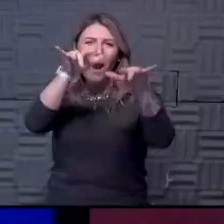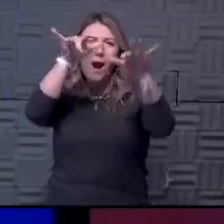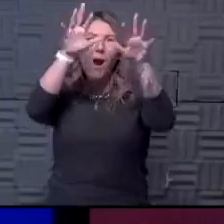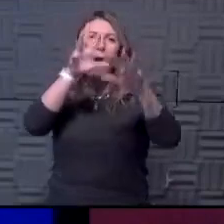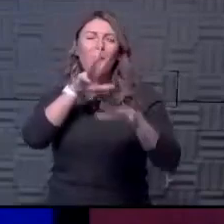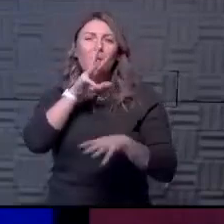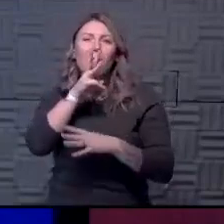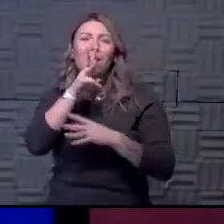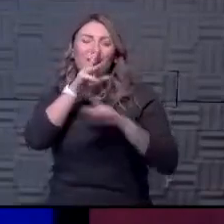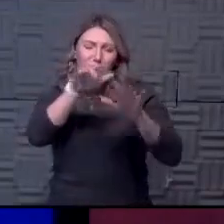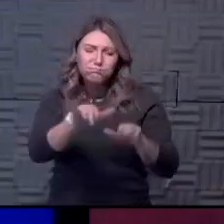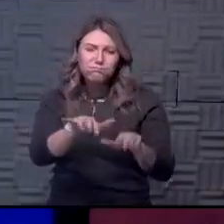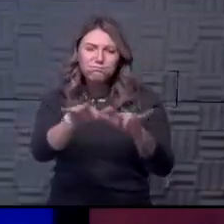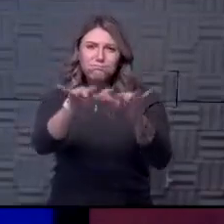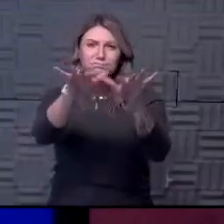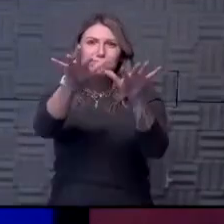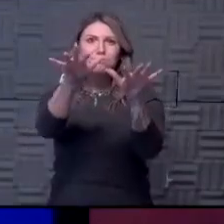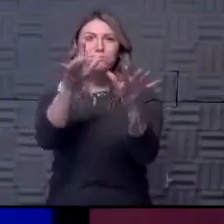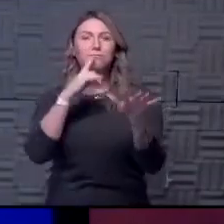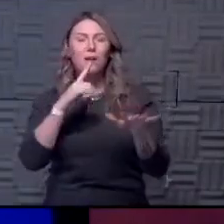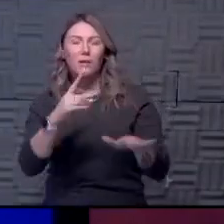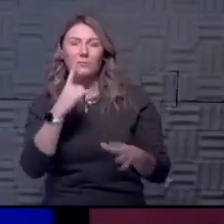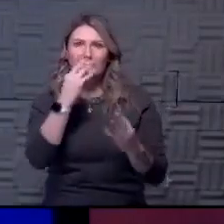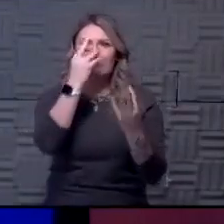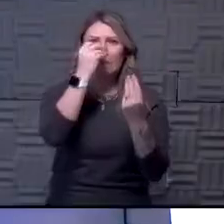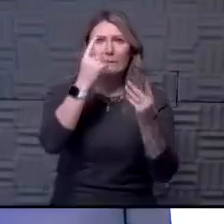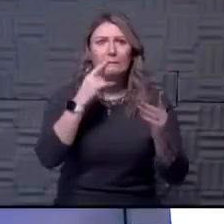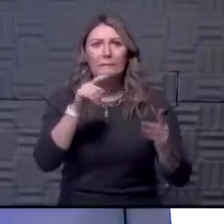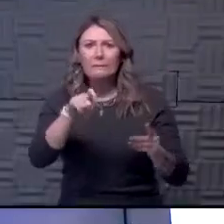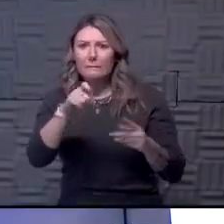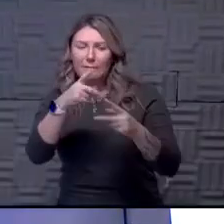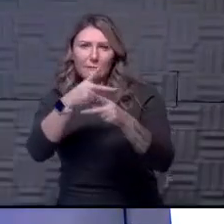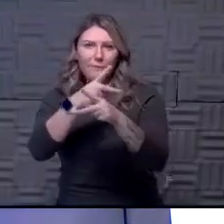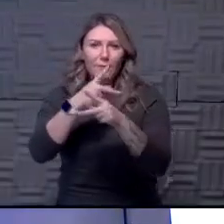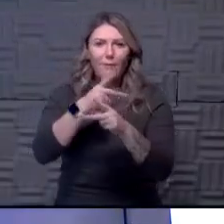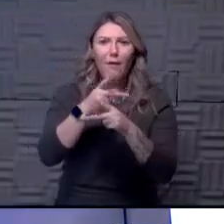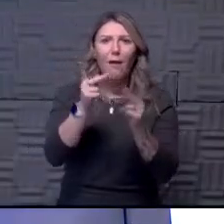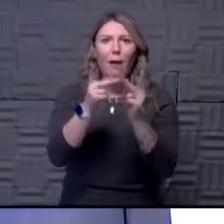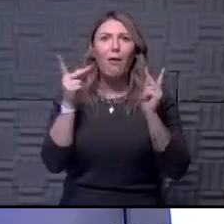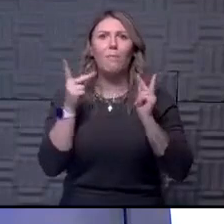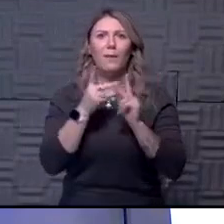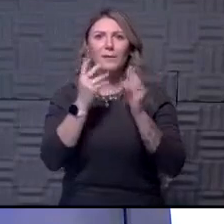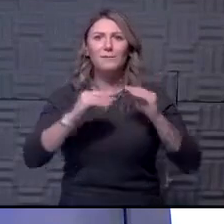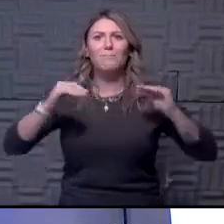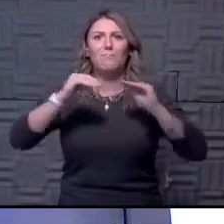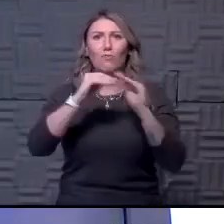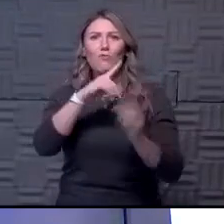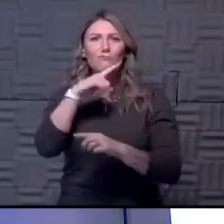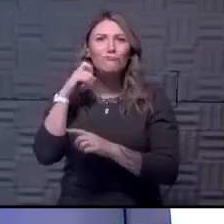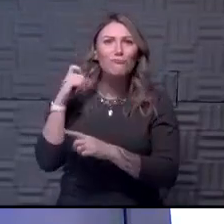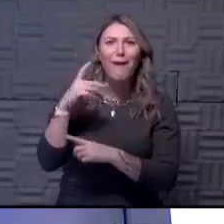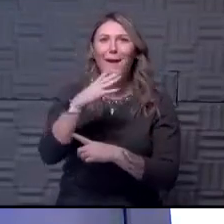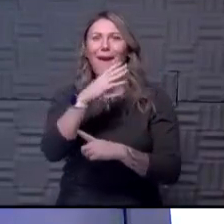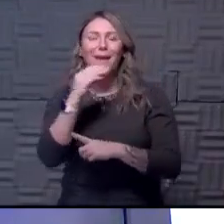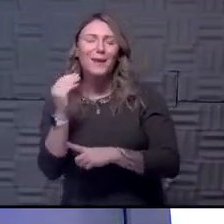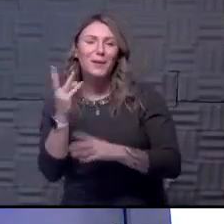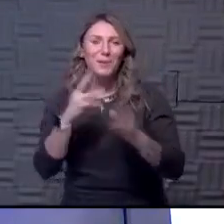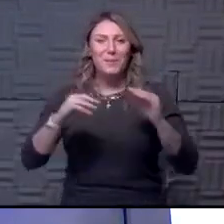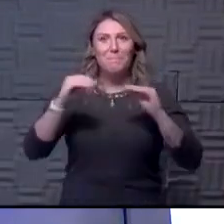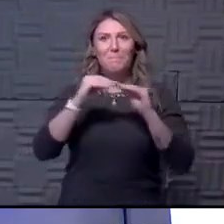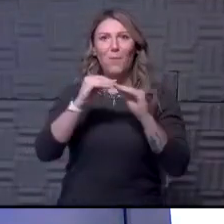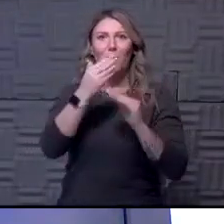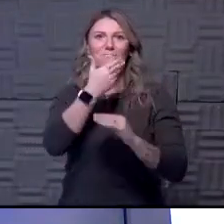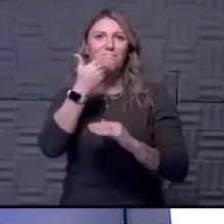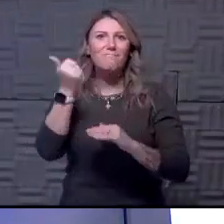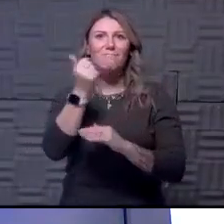But as we were there, I was trying to think, man, beat me up, Scotty. I got to find some place that's going to be a little bit dry and a little bit better for